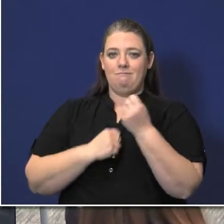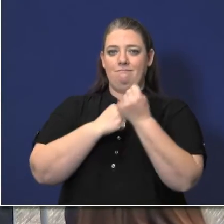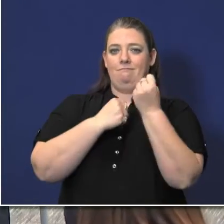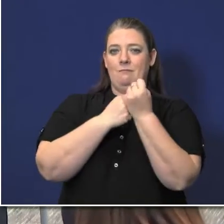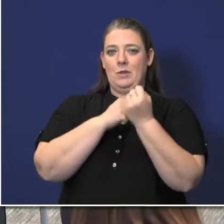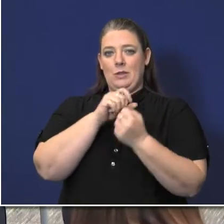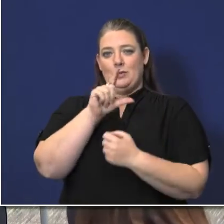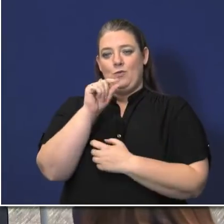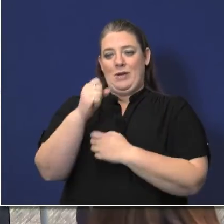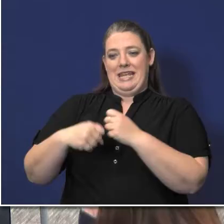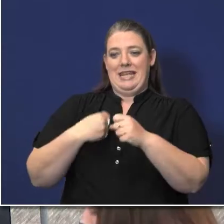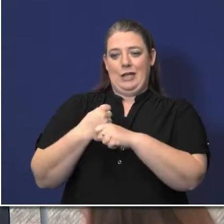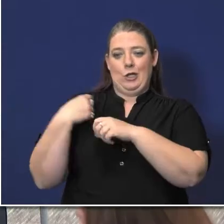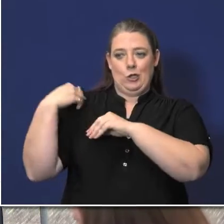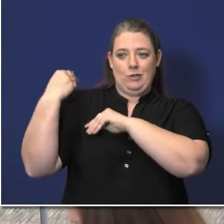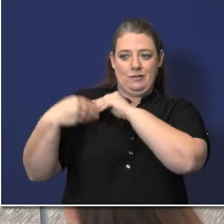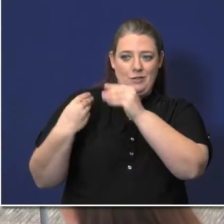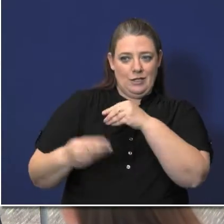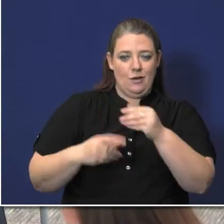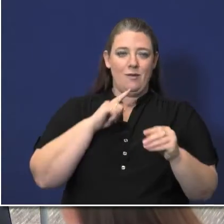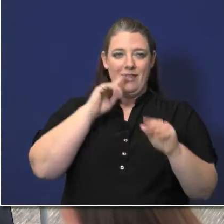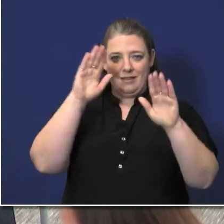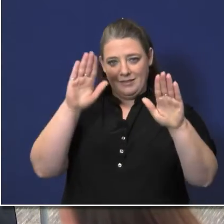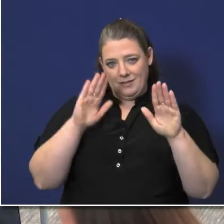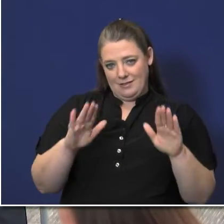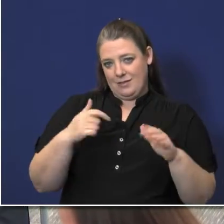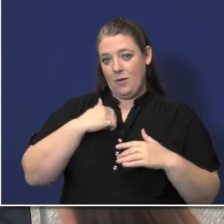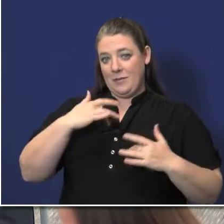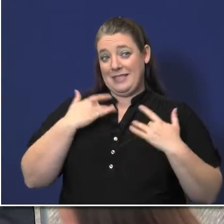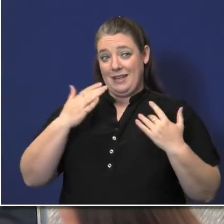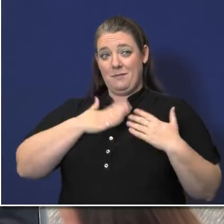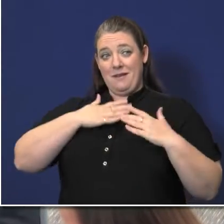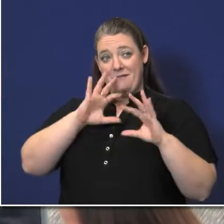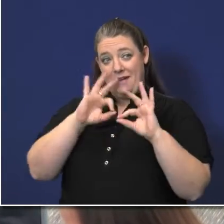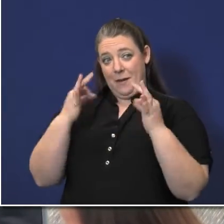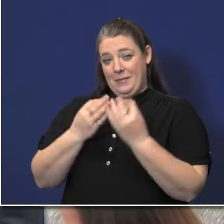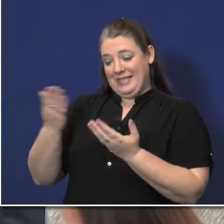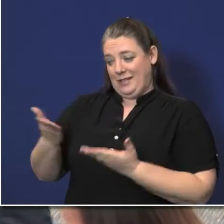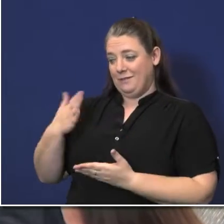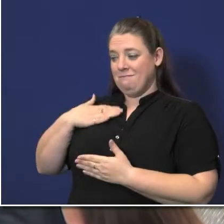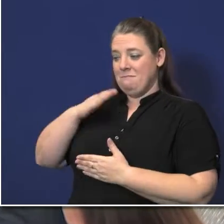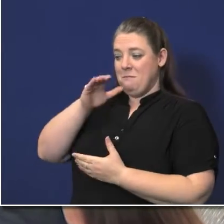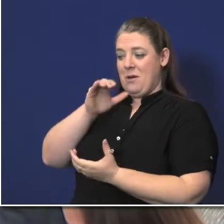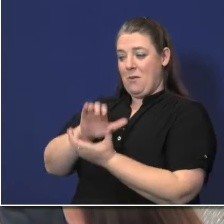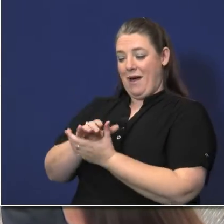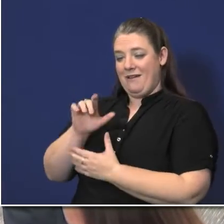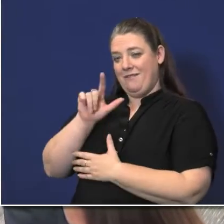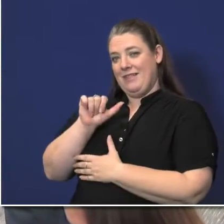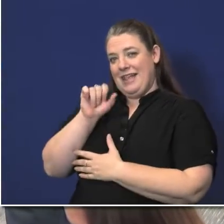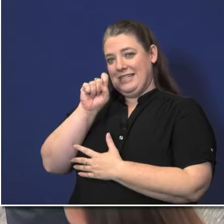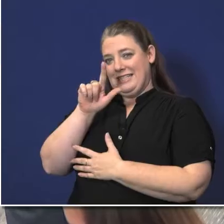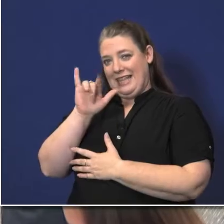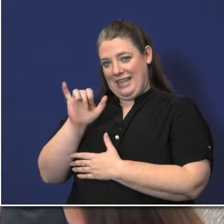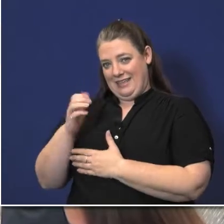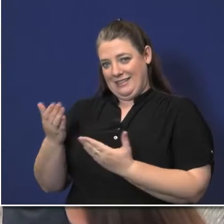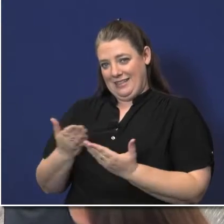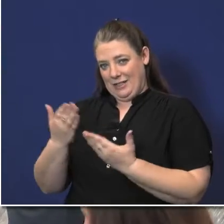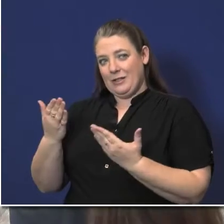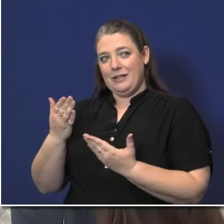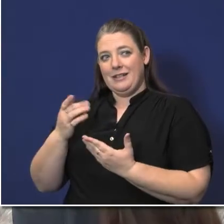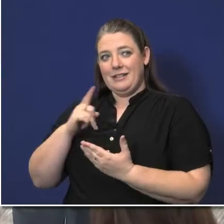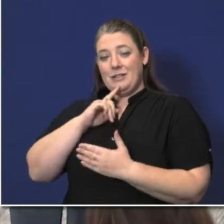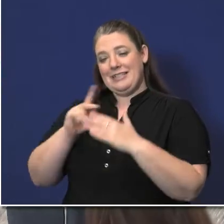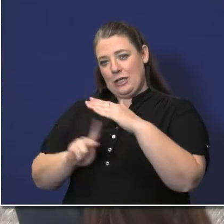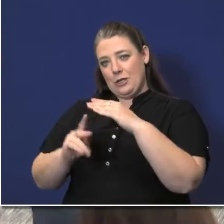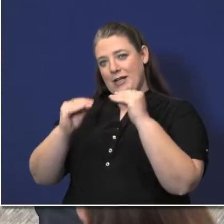traditions with excellence. I am excited to have my family with me today. I do have my wife, Leslie, who is a kindergarten teacher